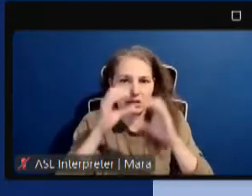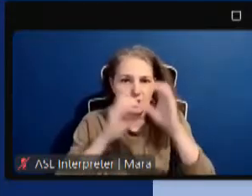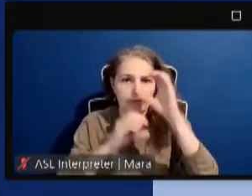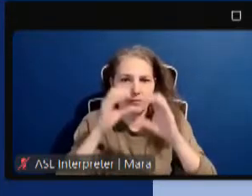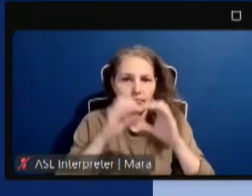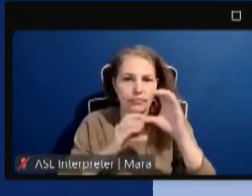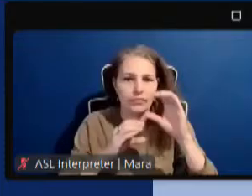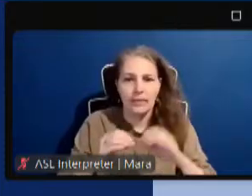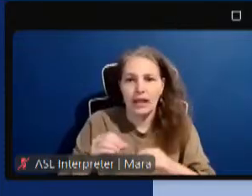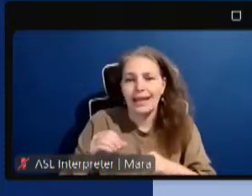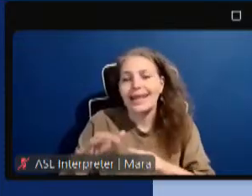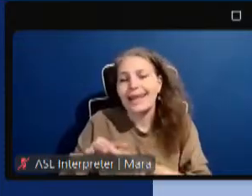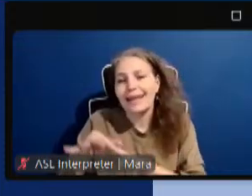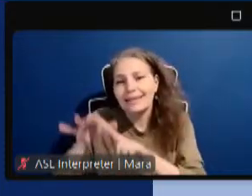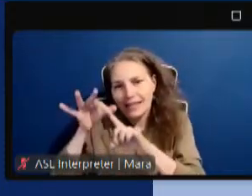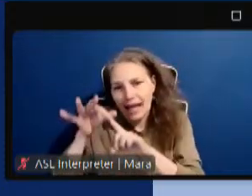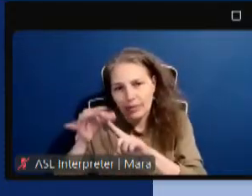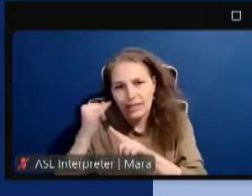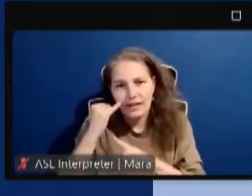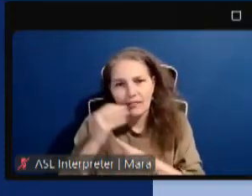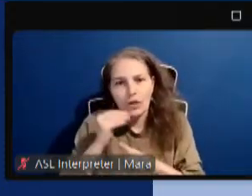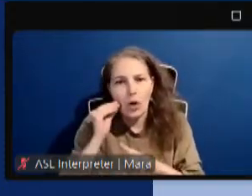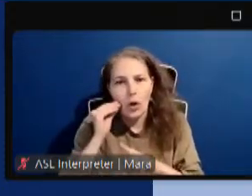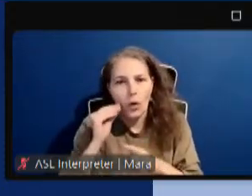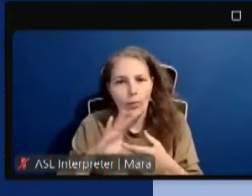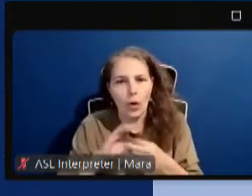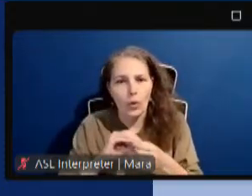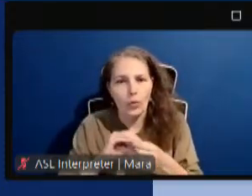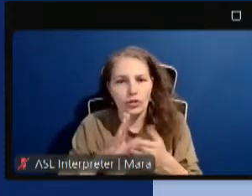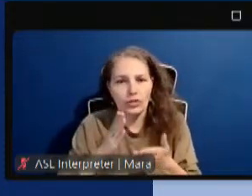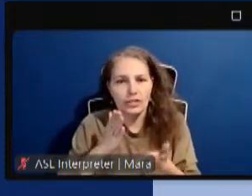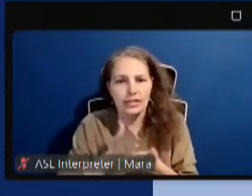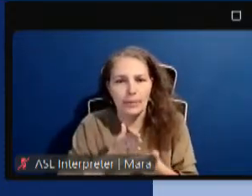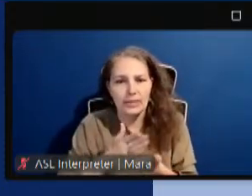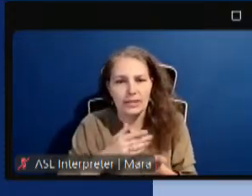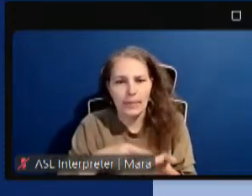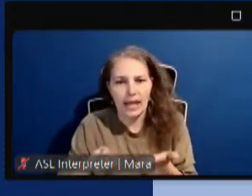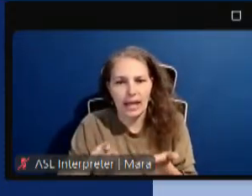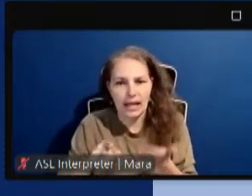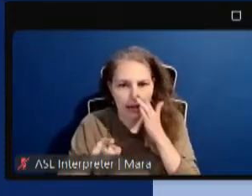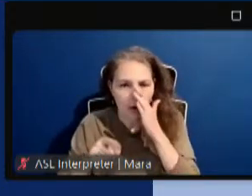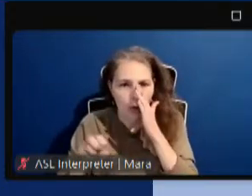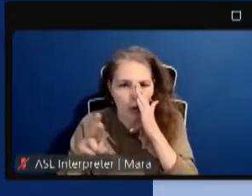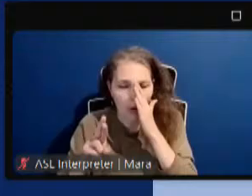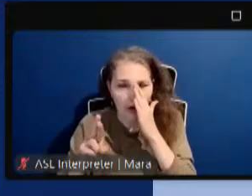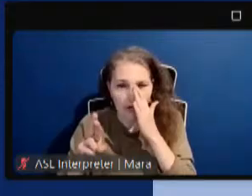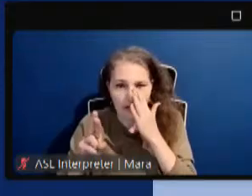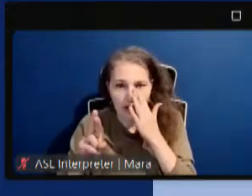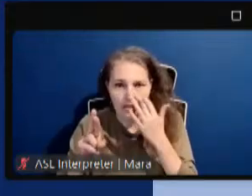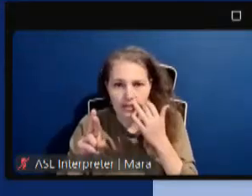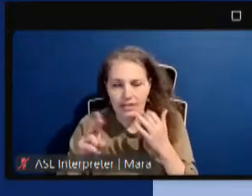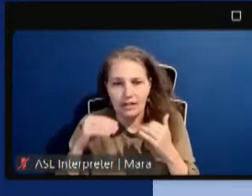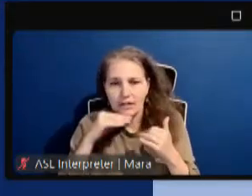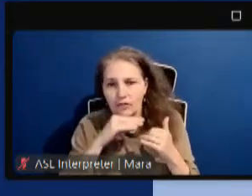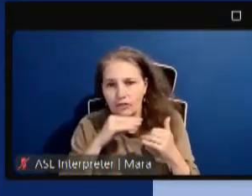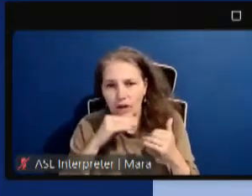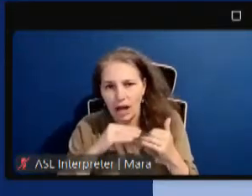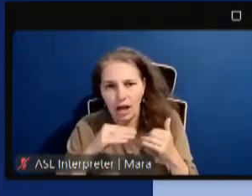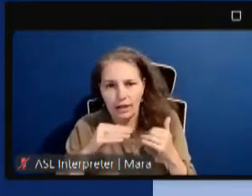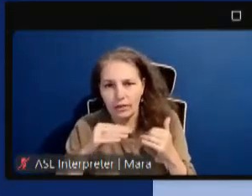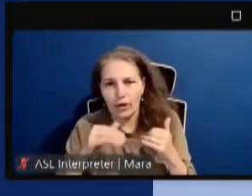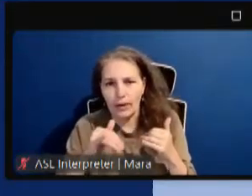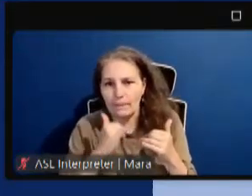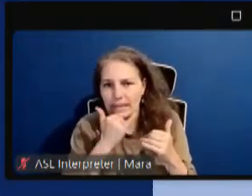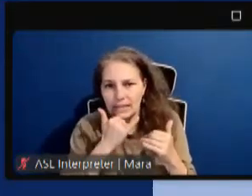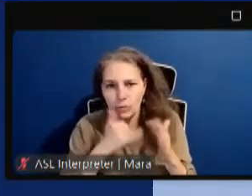stops paying their insurance premium, or there's like fraud at play or misrepresentation in the claim. But for the most part,